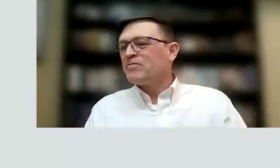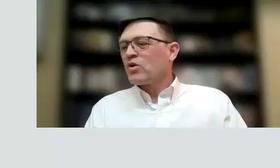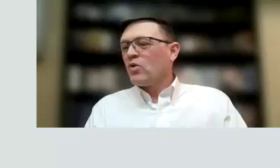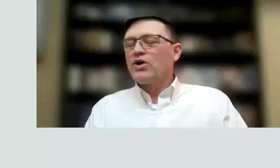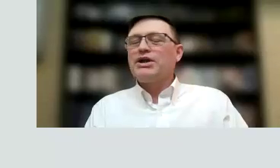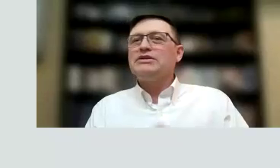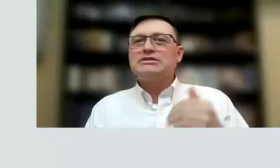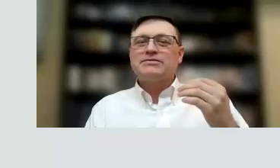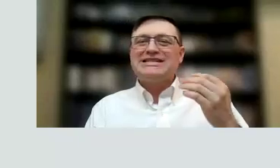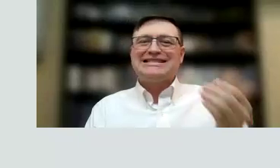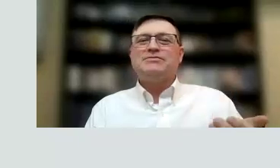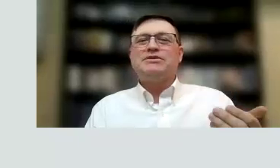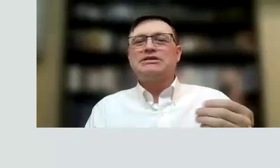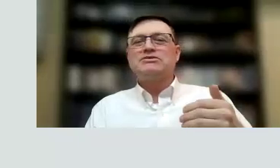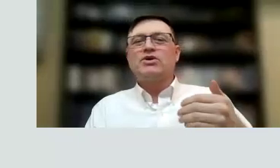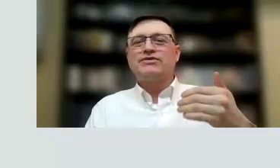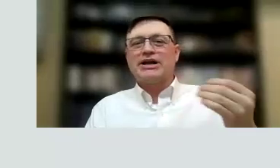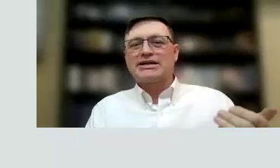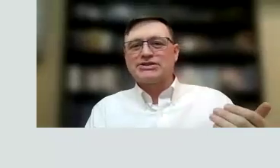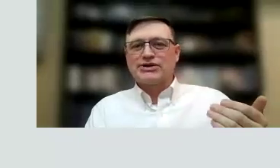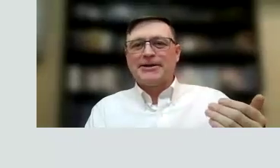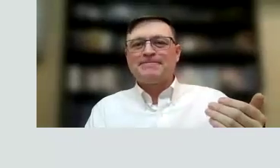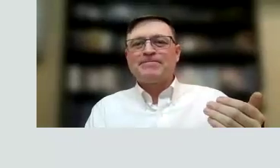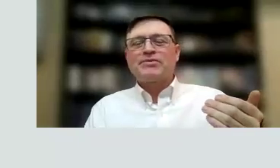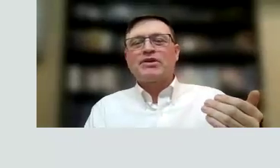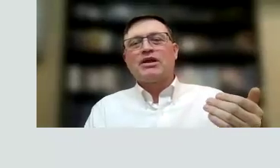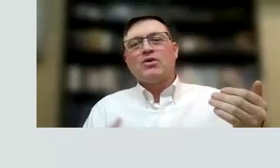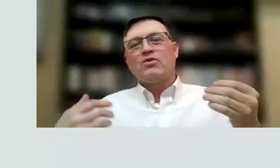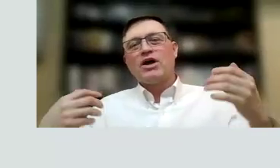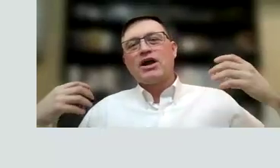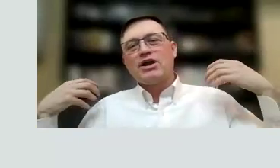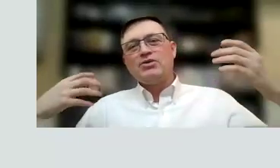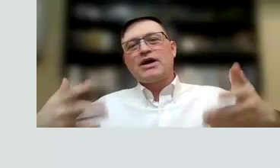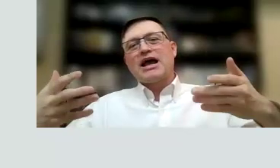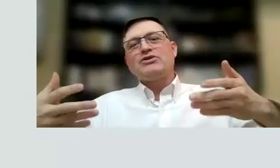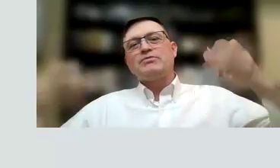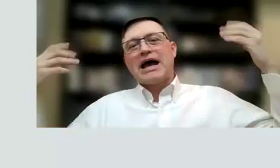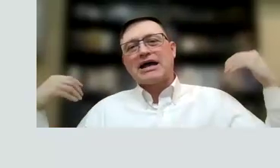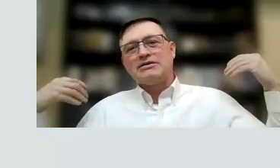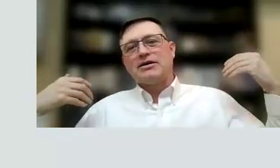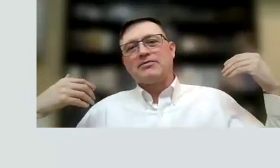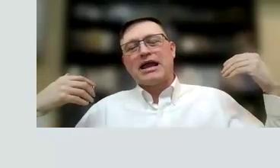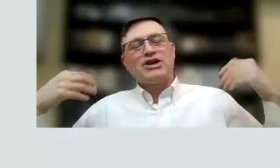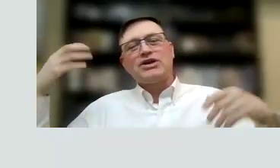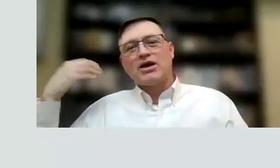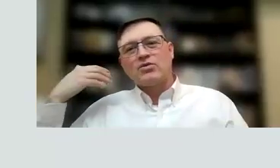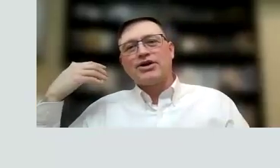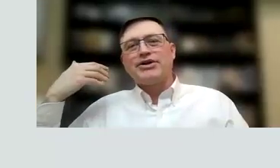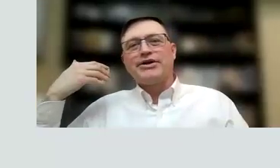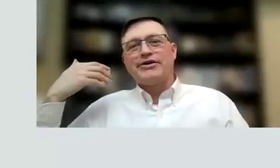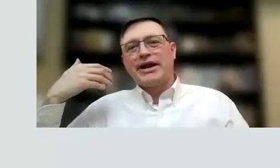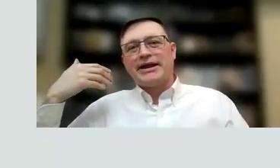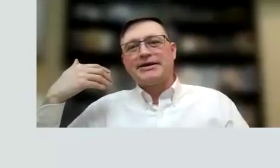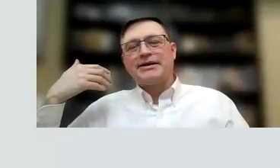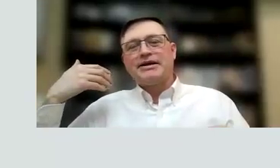lips, or even something simple as going for an x-ray, where you might have your back to them and you can't